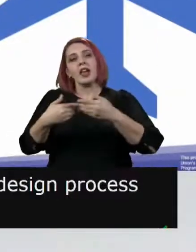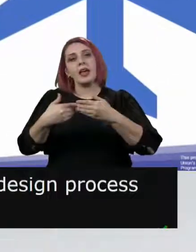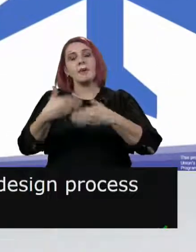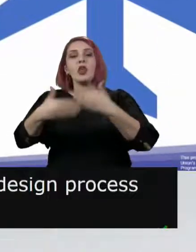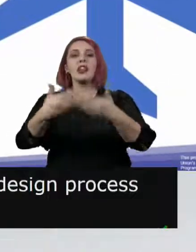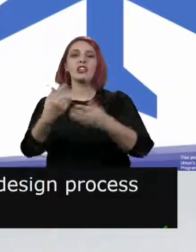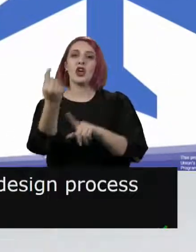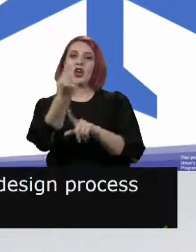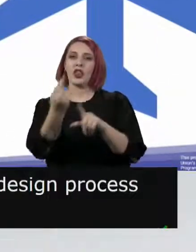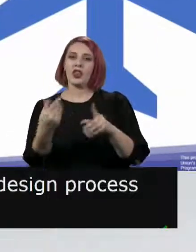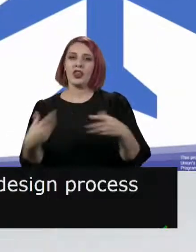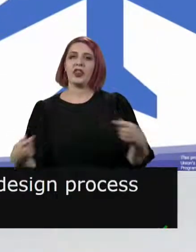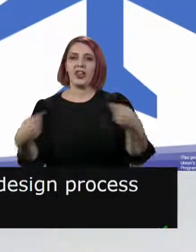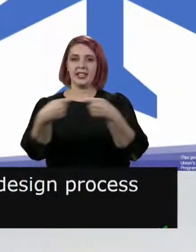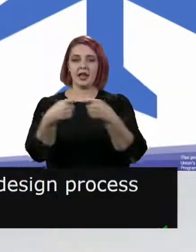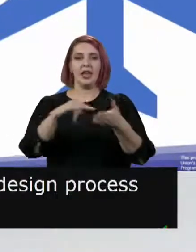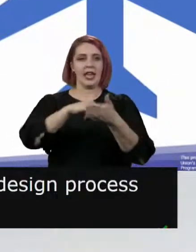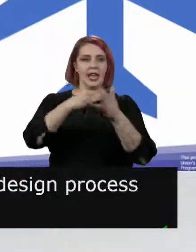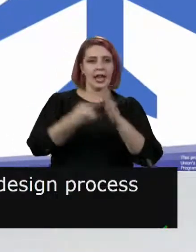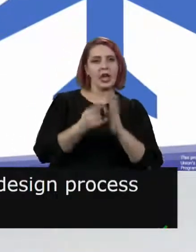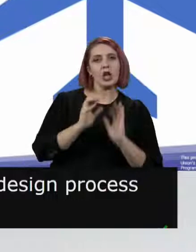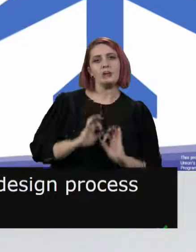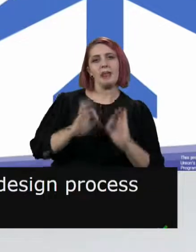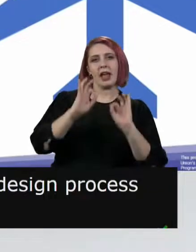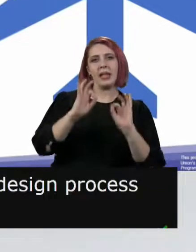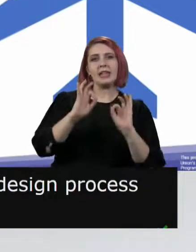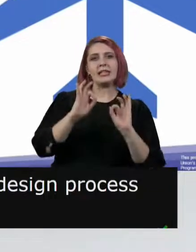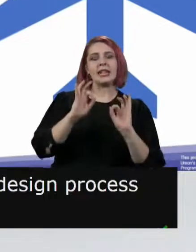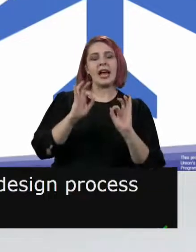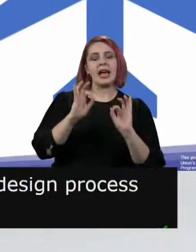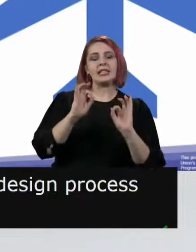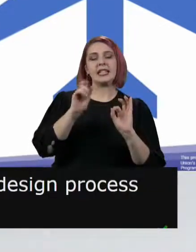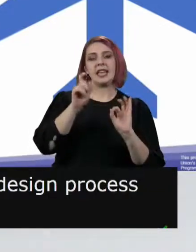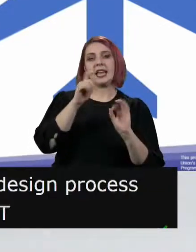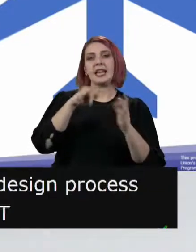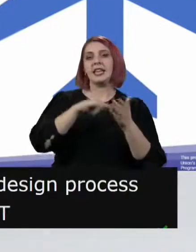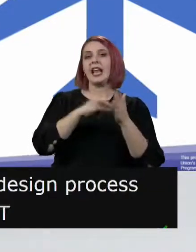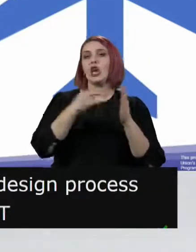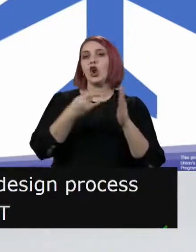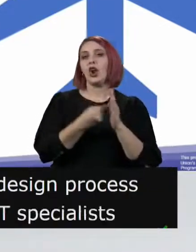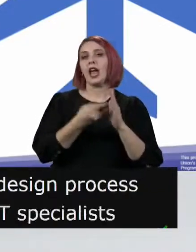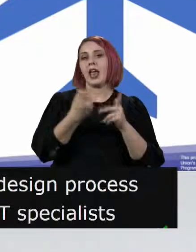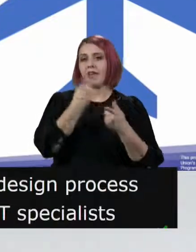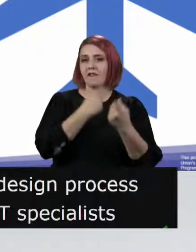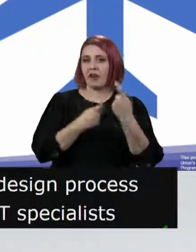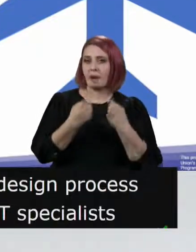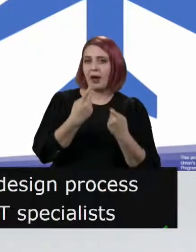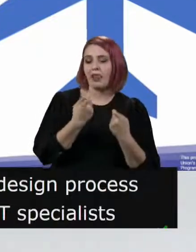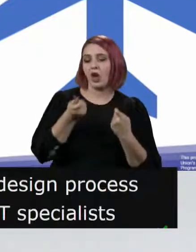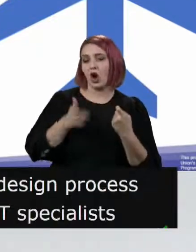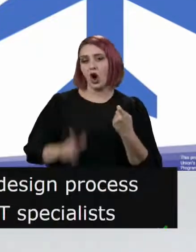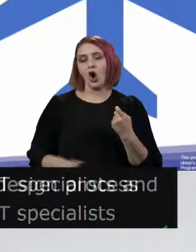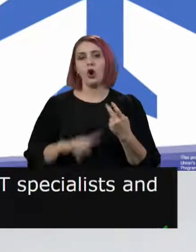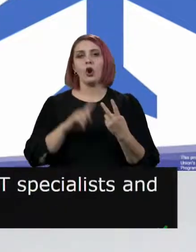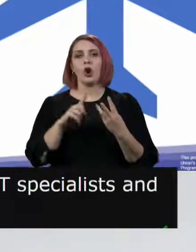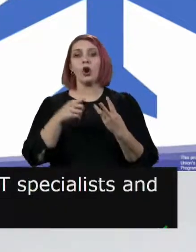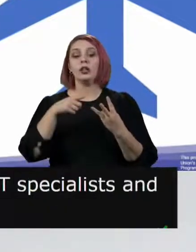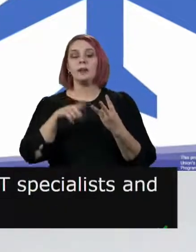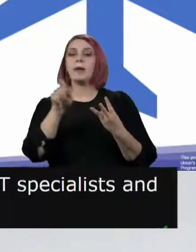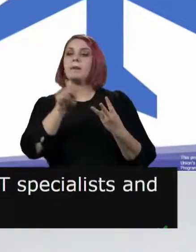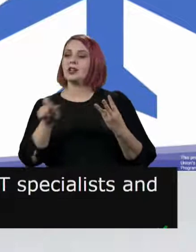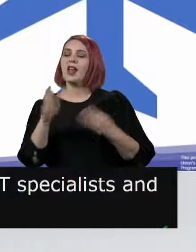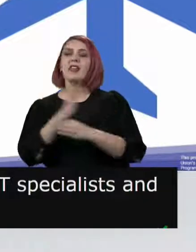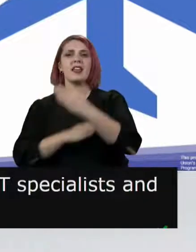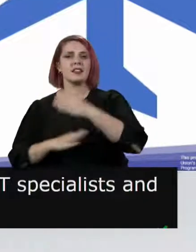engineers, AT specialists, and most importantly, people with disabilities themselves, and drew them from a number of cities right